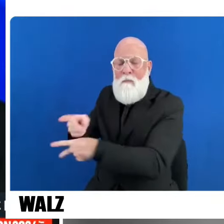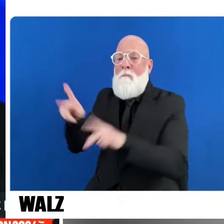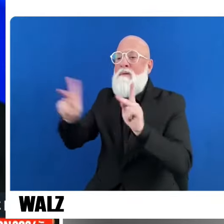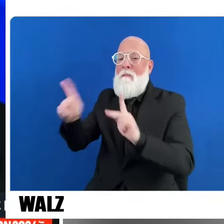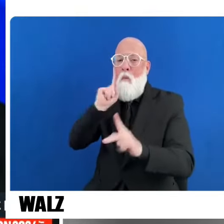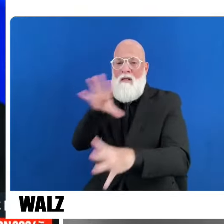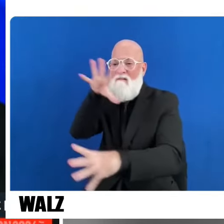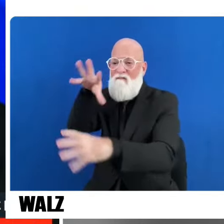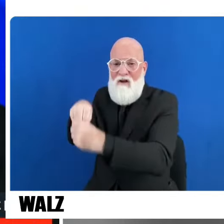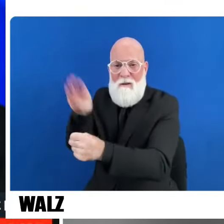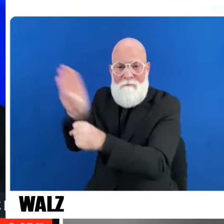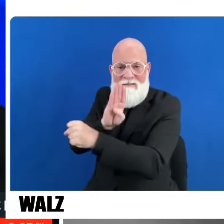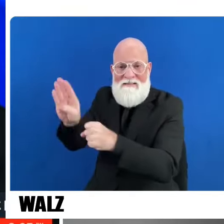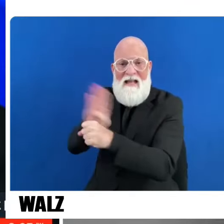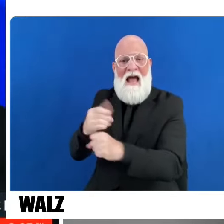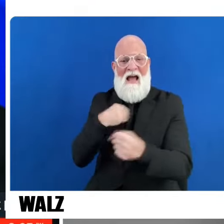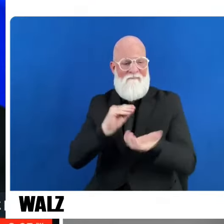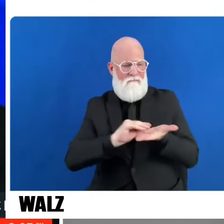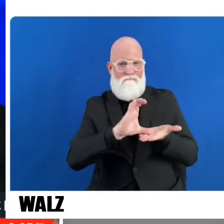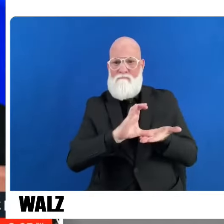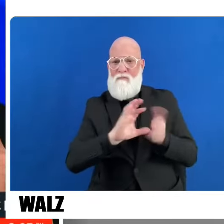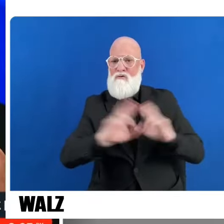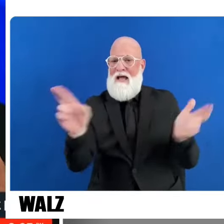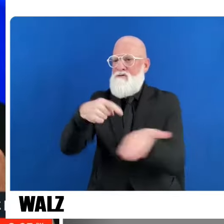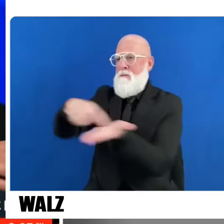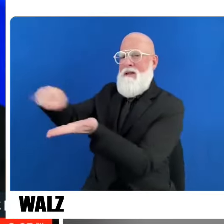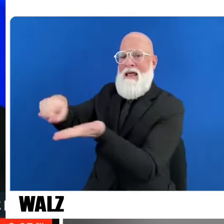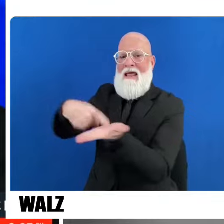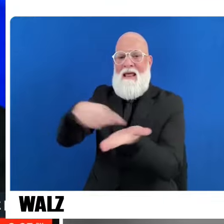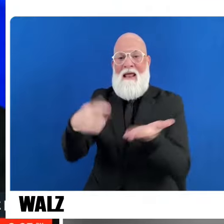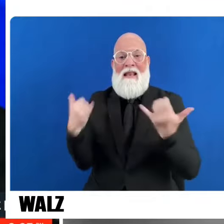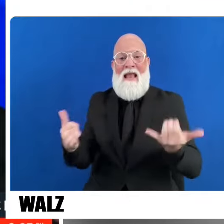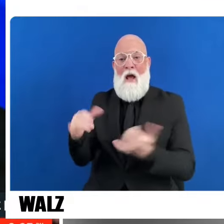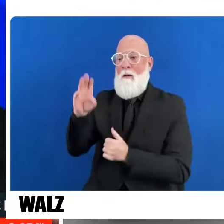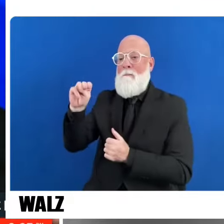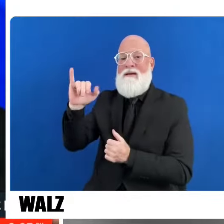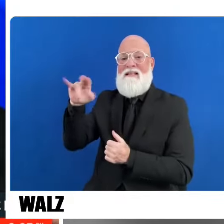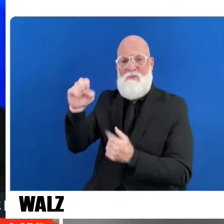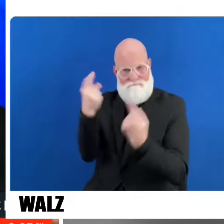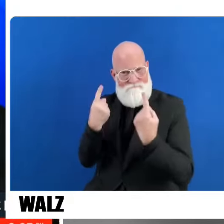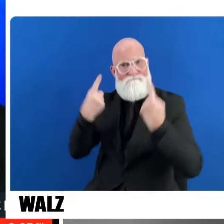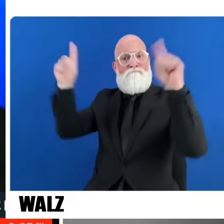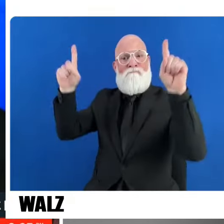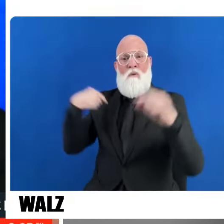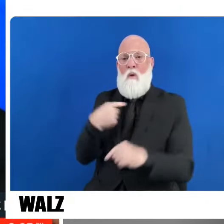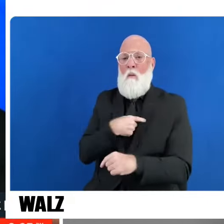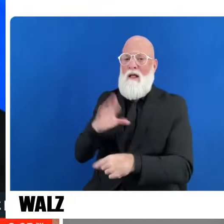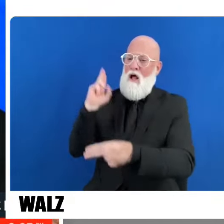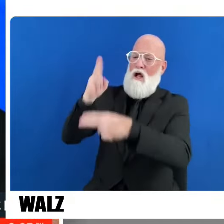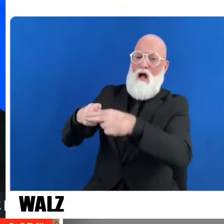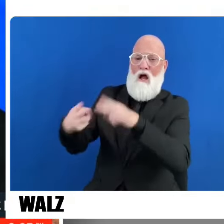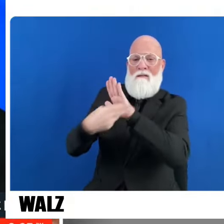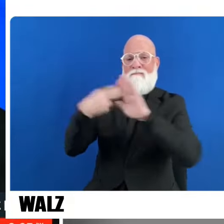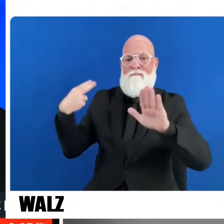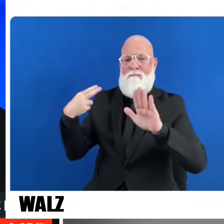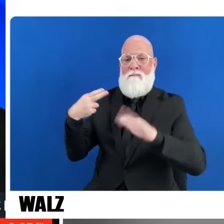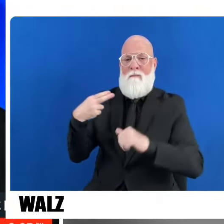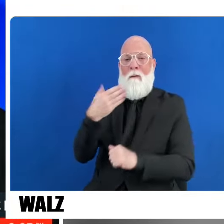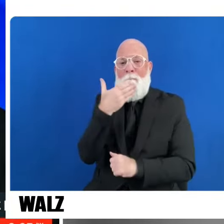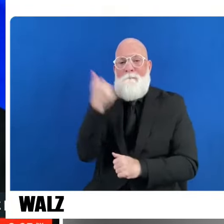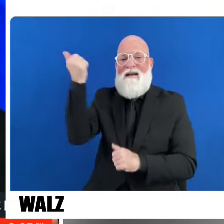that. We were able to do it in Minnesota, and I'm still telling you this. We were listed as the best state. We're still in crisis on this. A federal program of